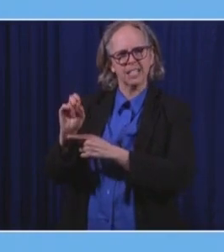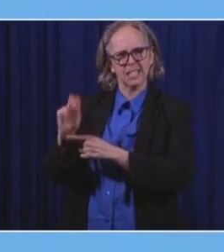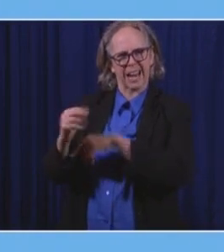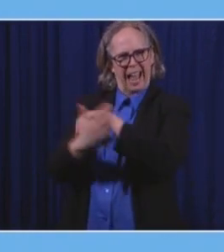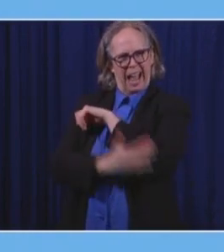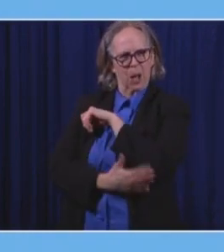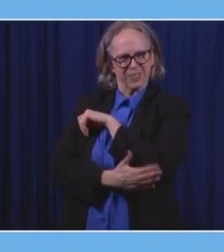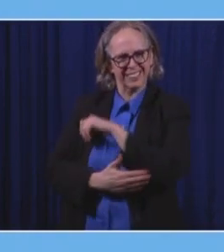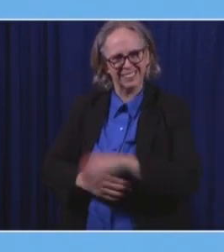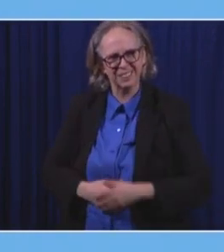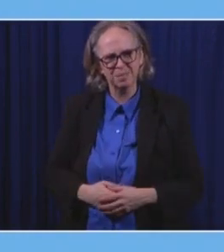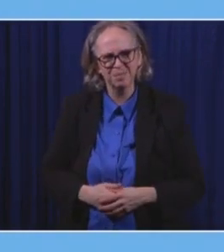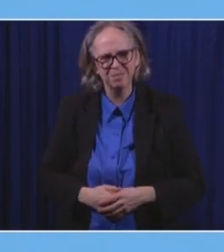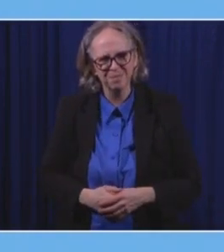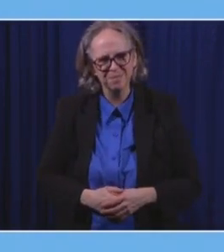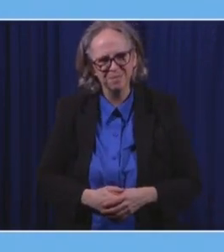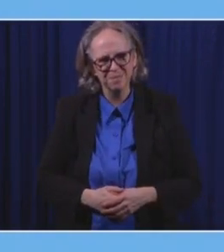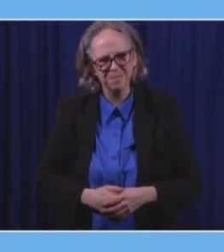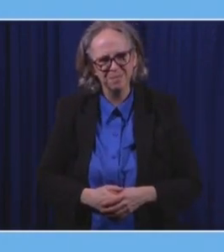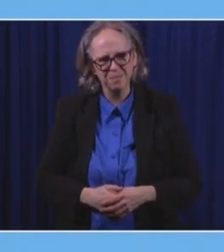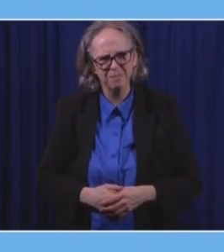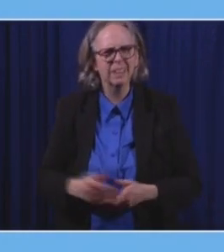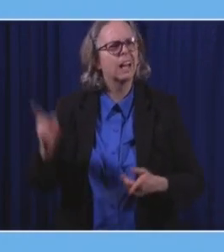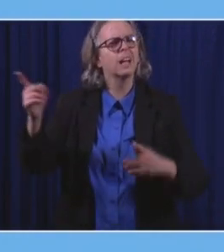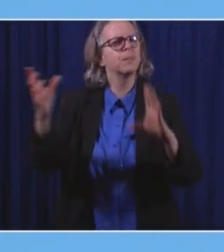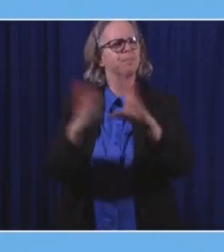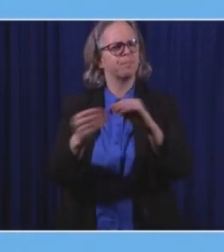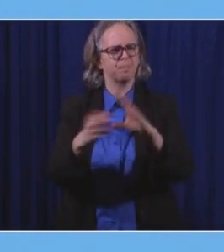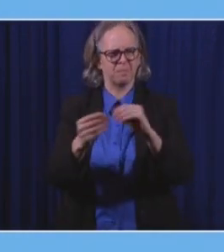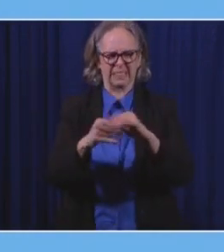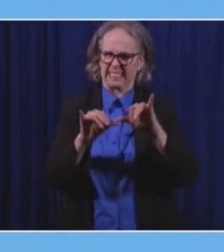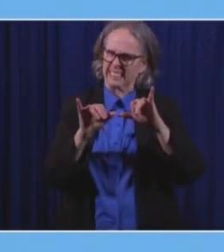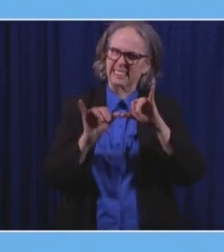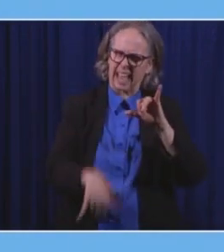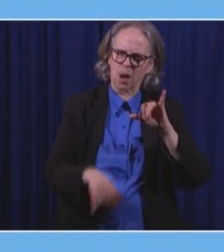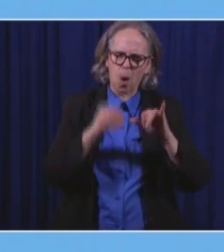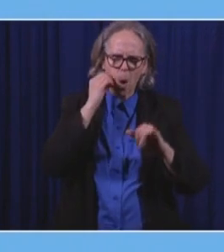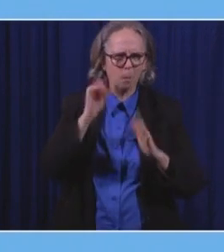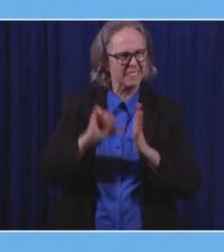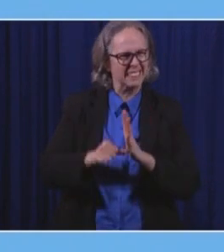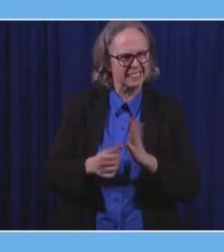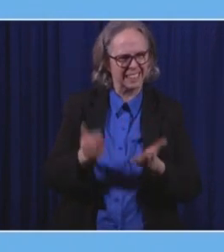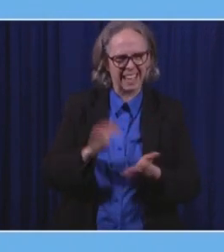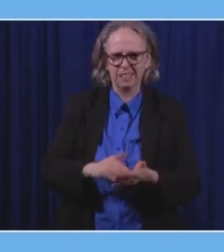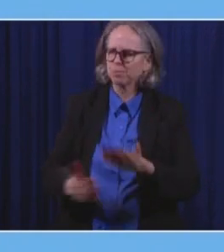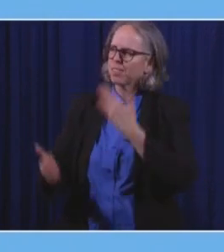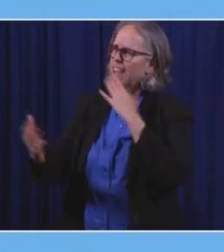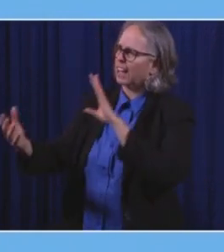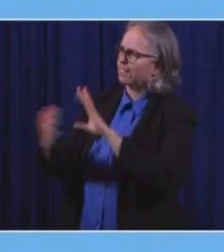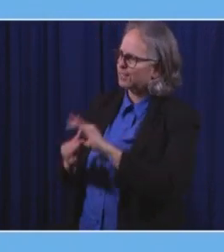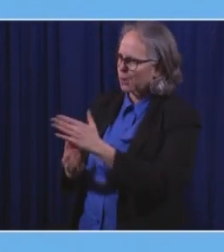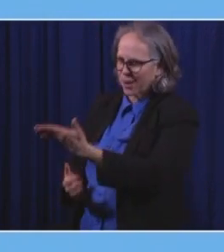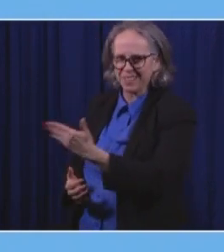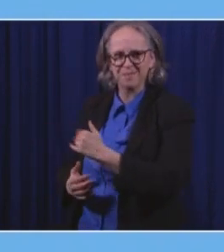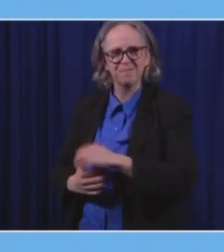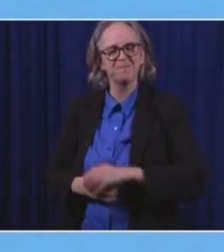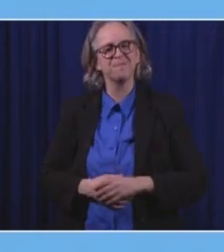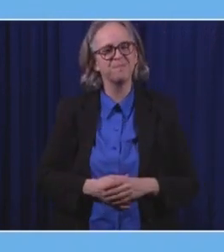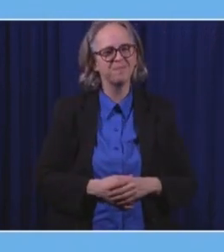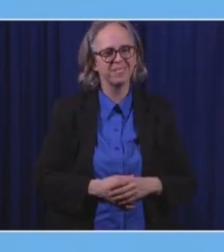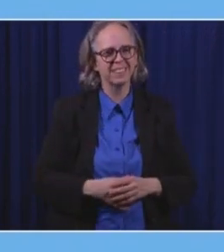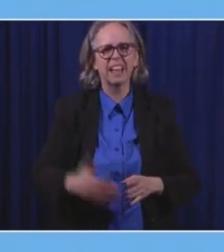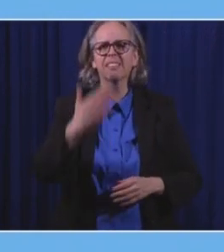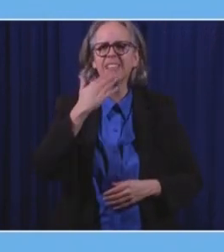that we have stressed before, and that's stay at home. Thanks for joining us. Appreciate it. Thank you,